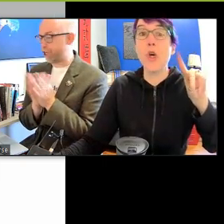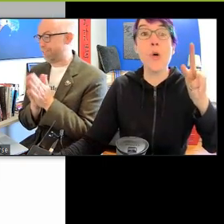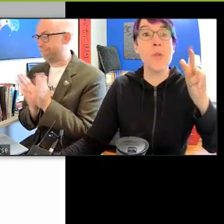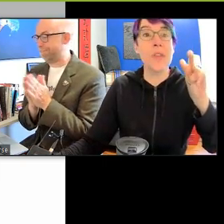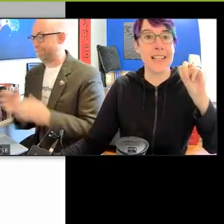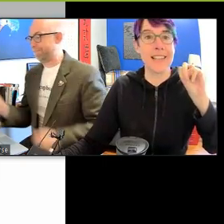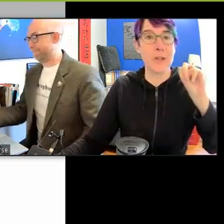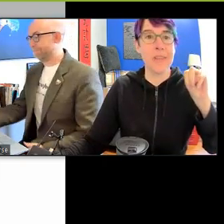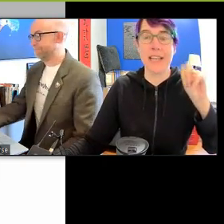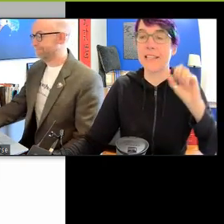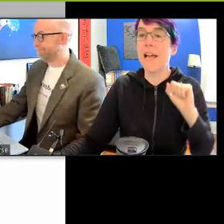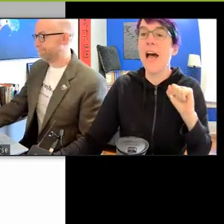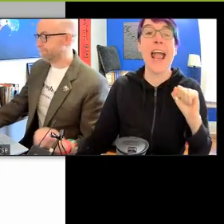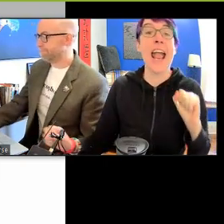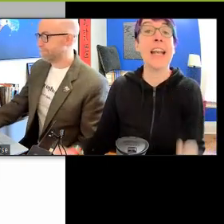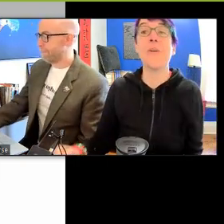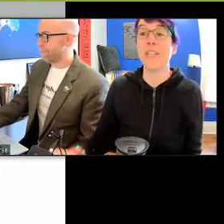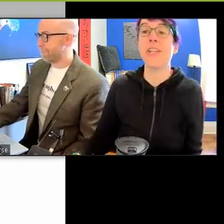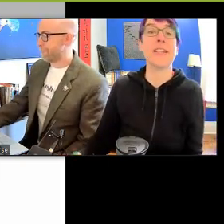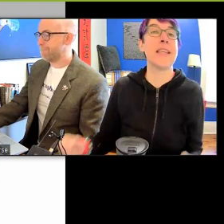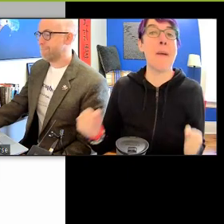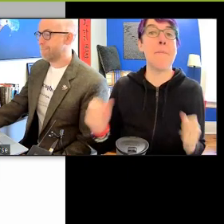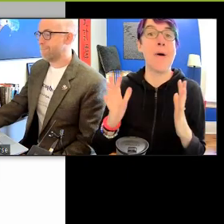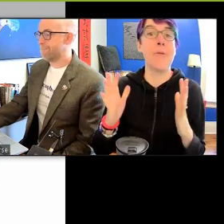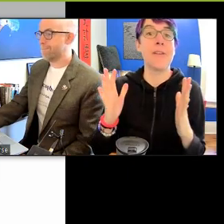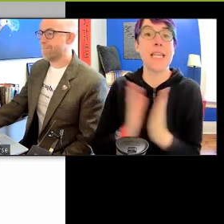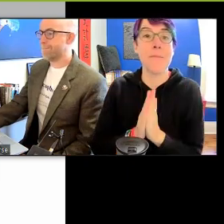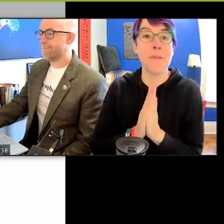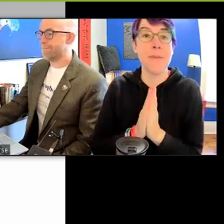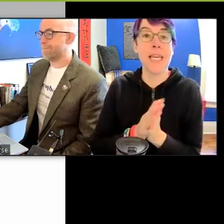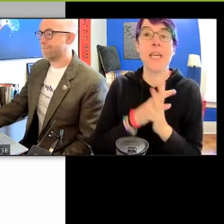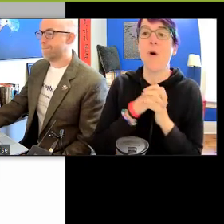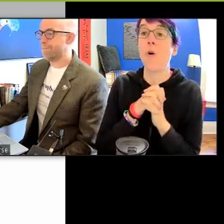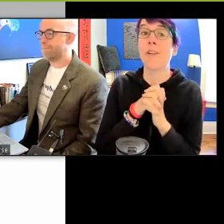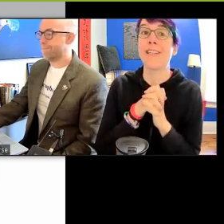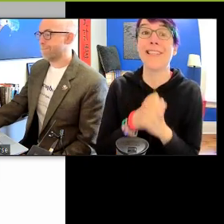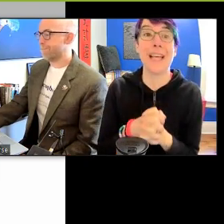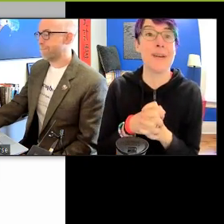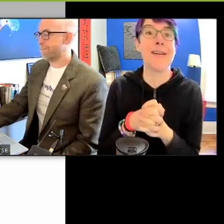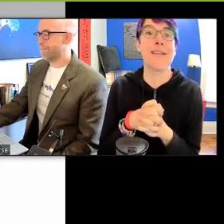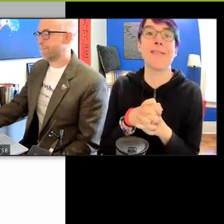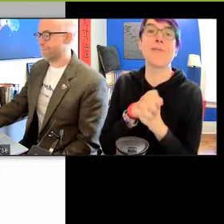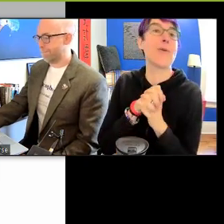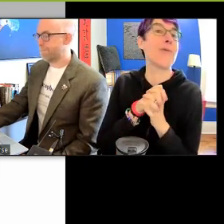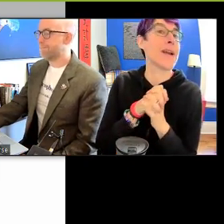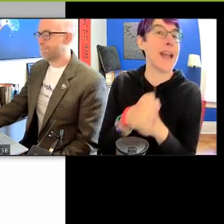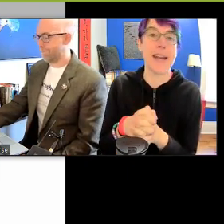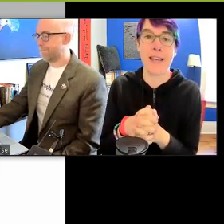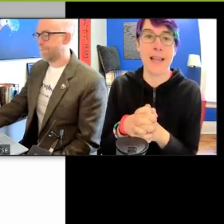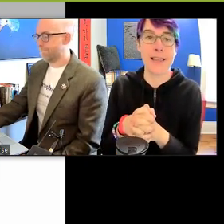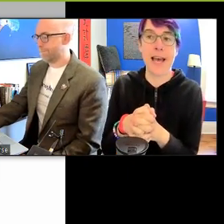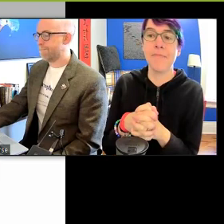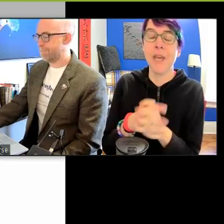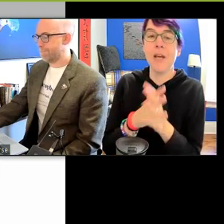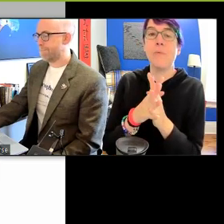fish! Two things. Any questions about the EPP or the seminars or